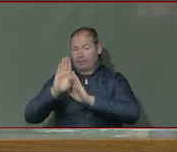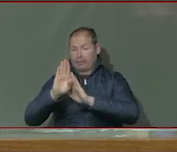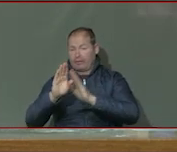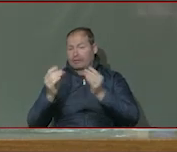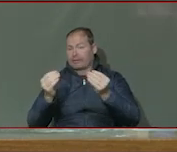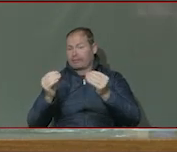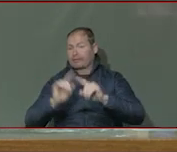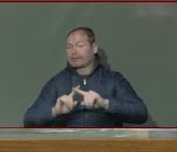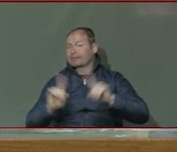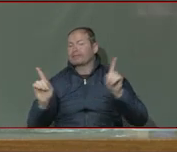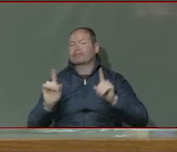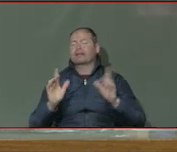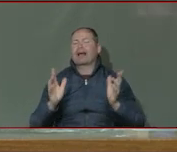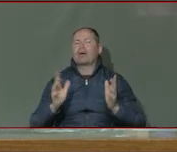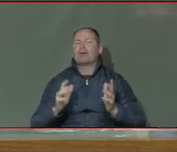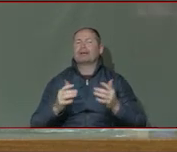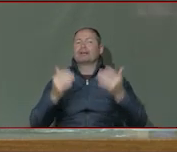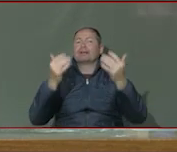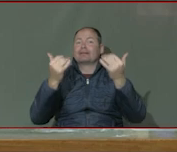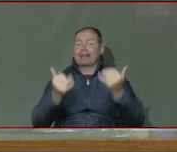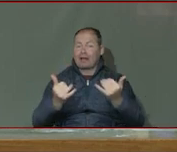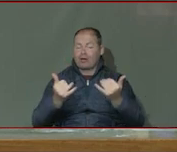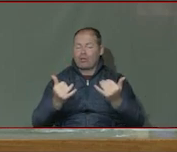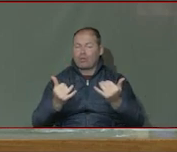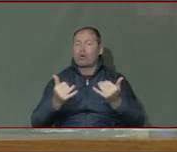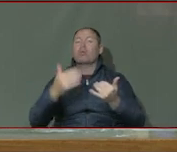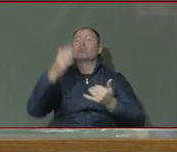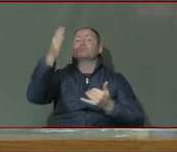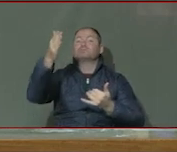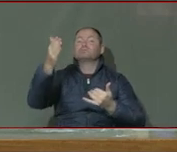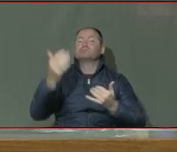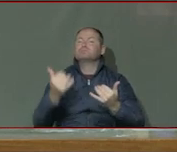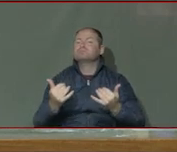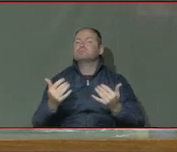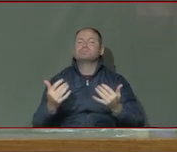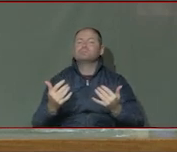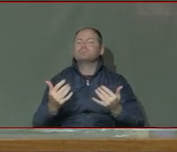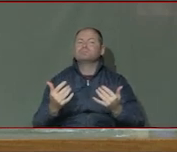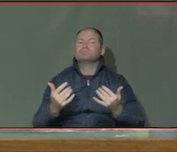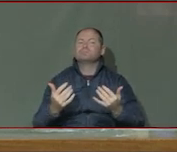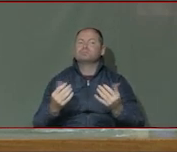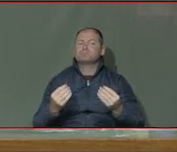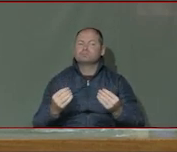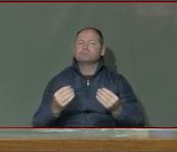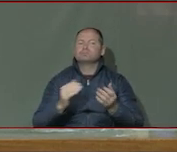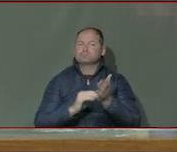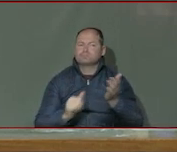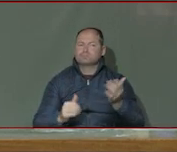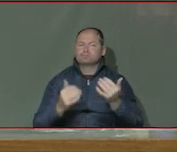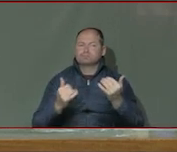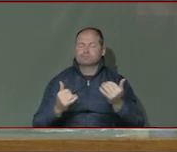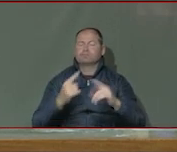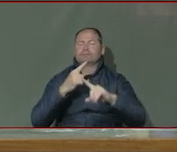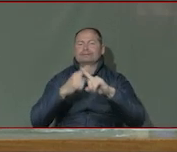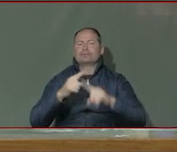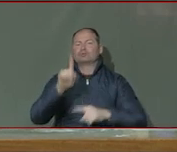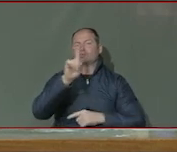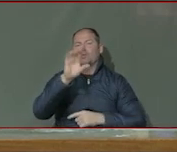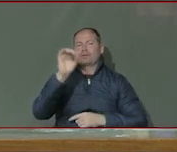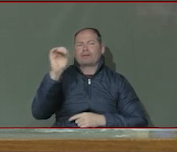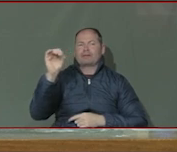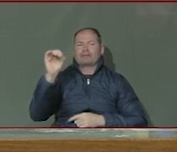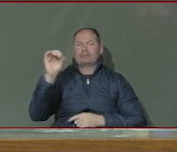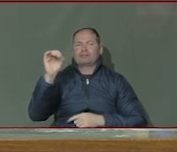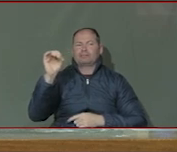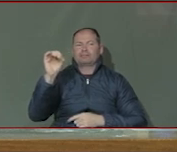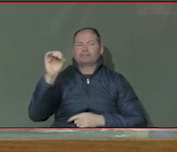from the starting point going forward. So the difference on top, starting point at the bottom, times 100 over 1. And then